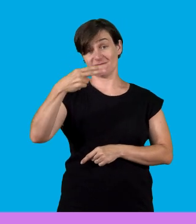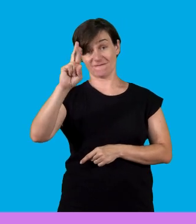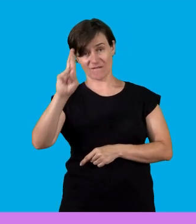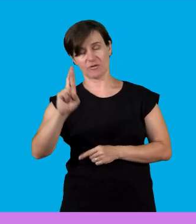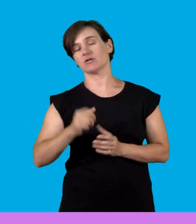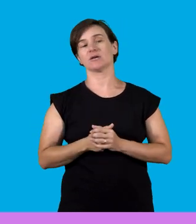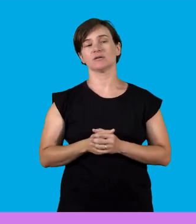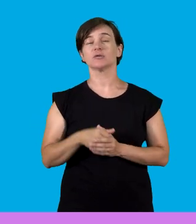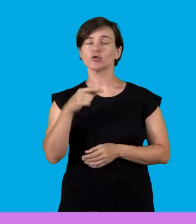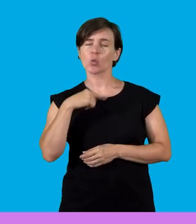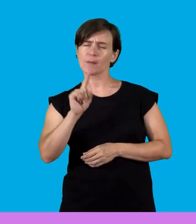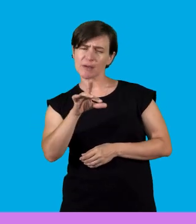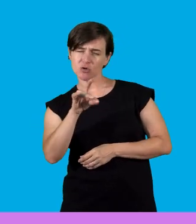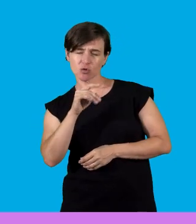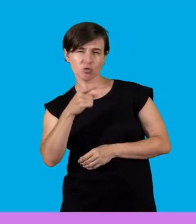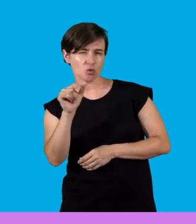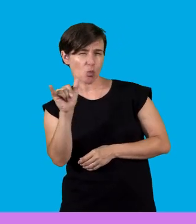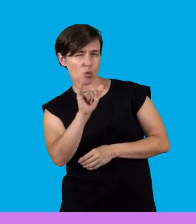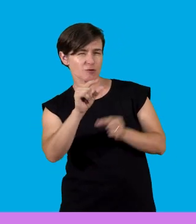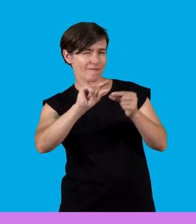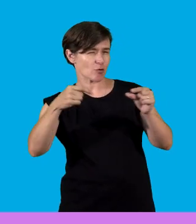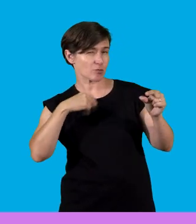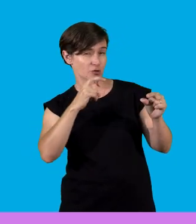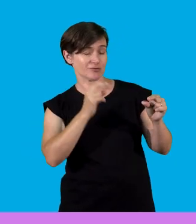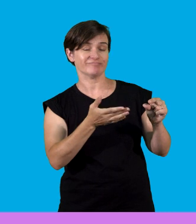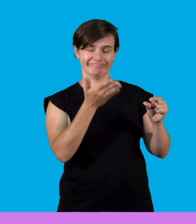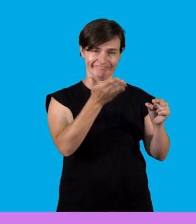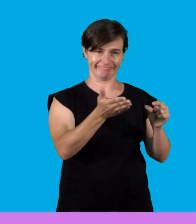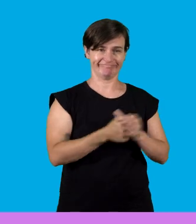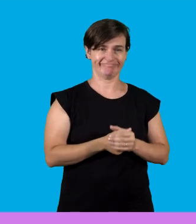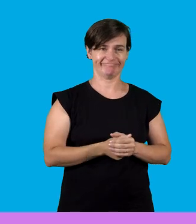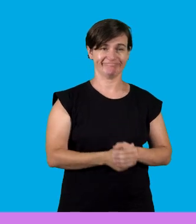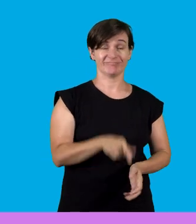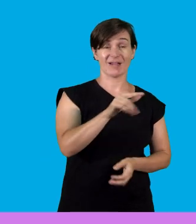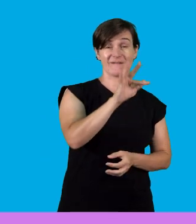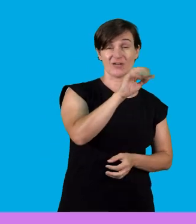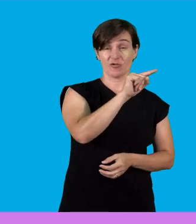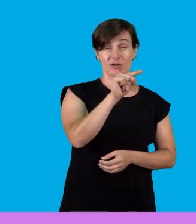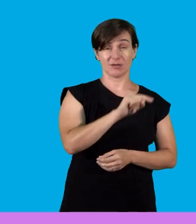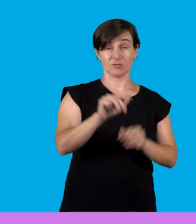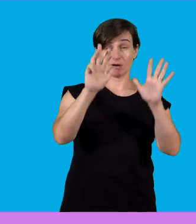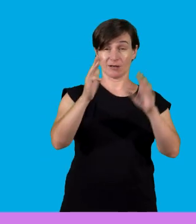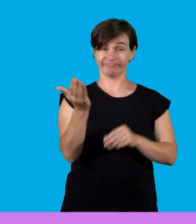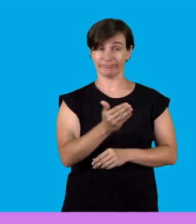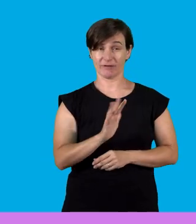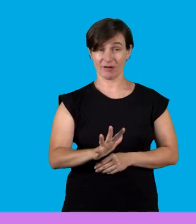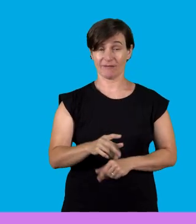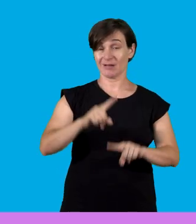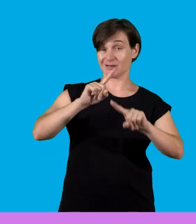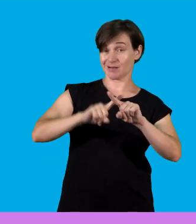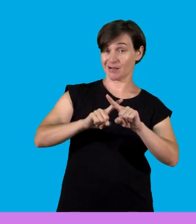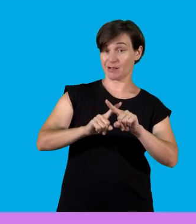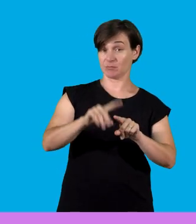to choose the correct formula. Here it is. Degrees Fahrenheit is 9/5